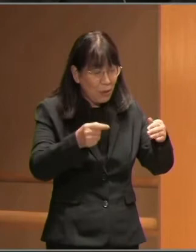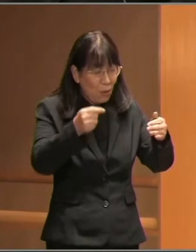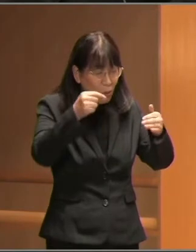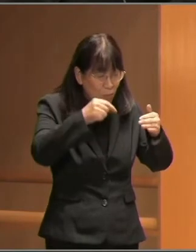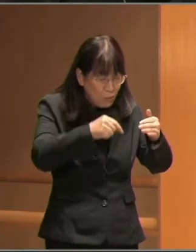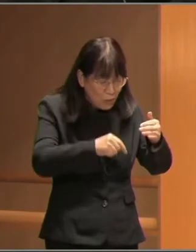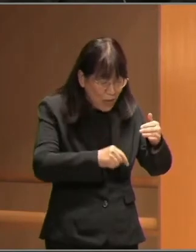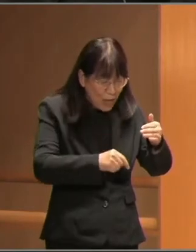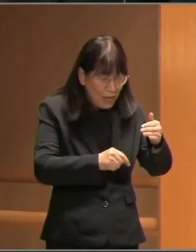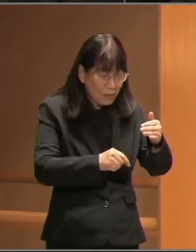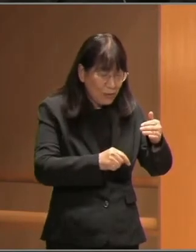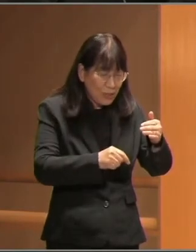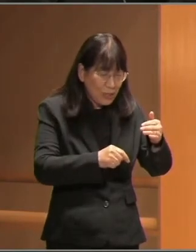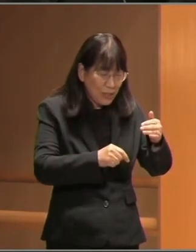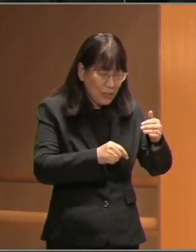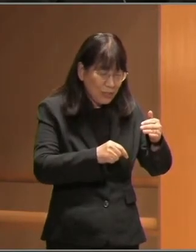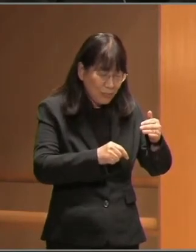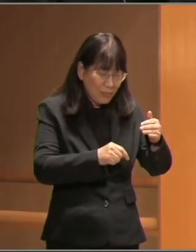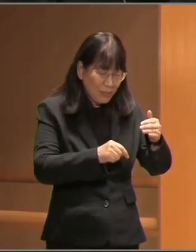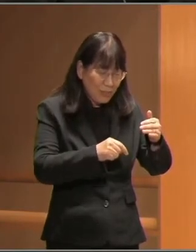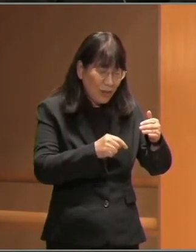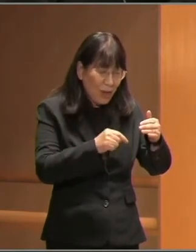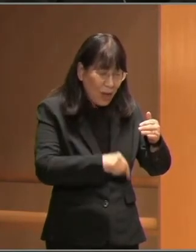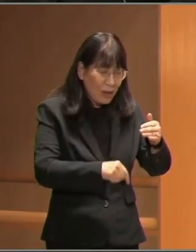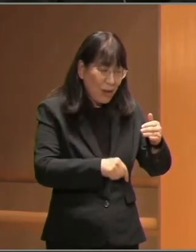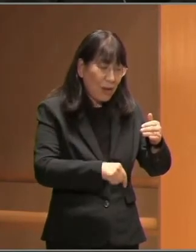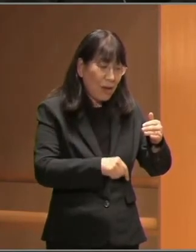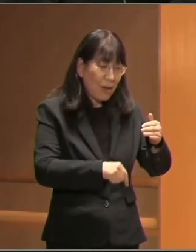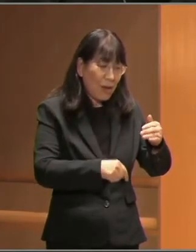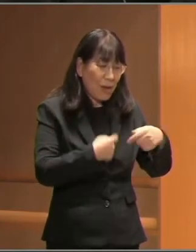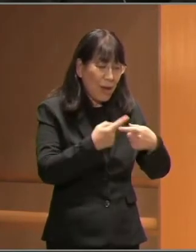down deep into the paper,